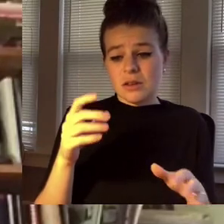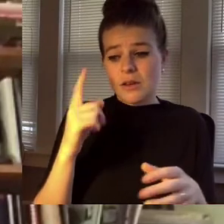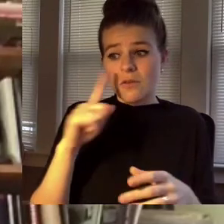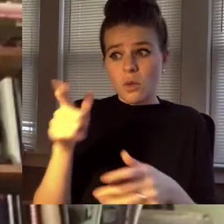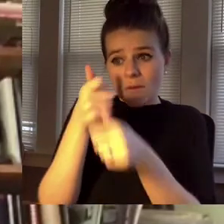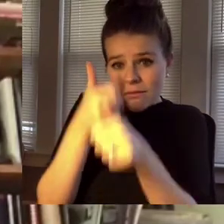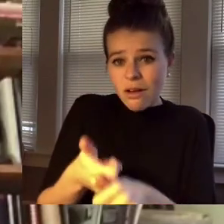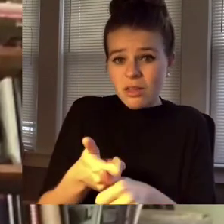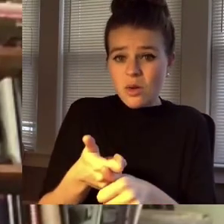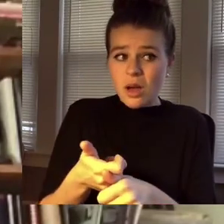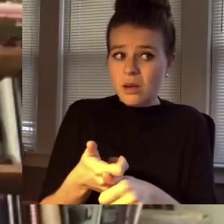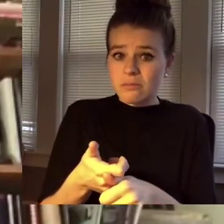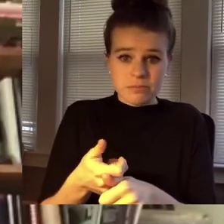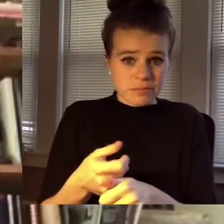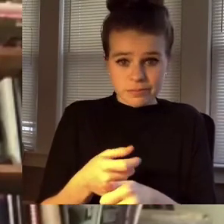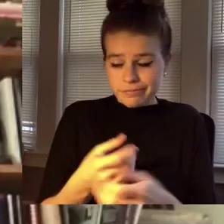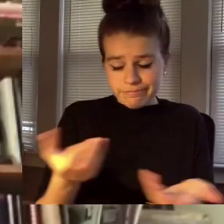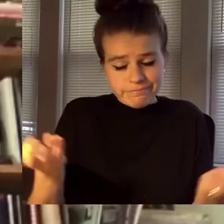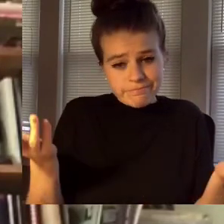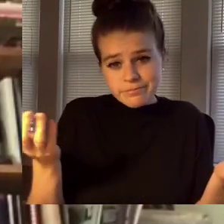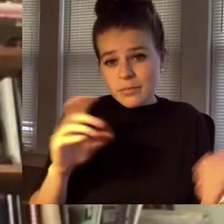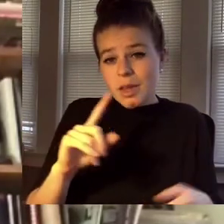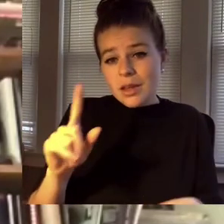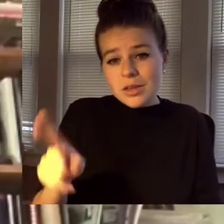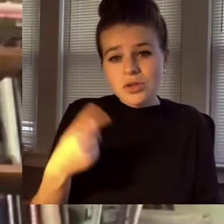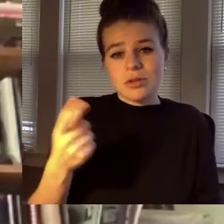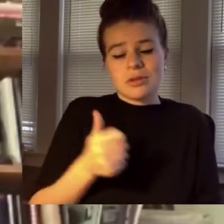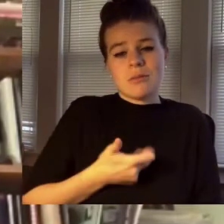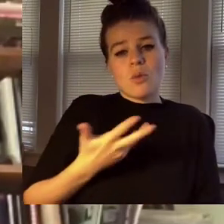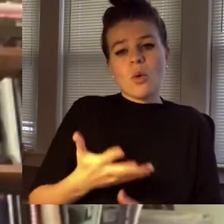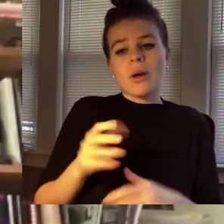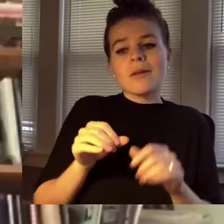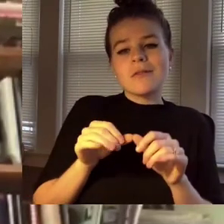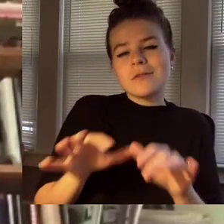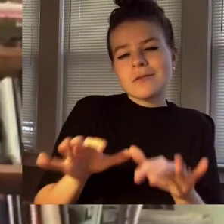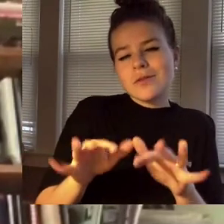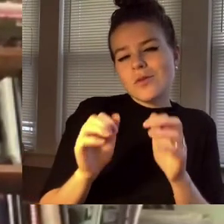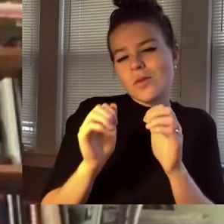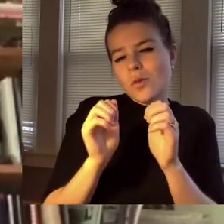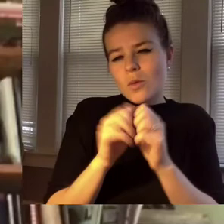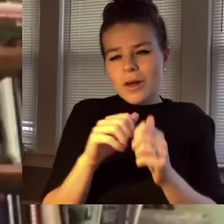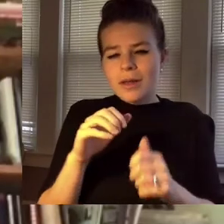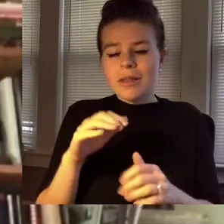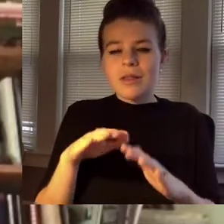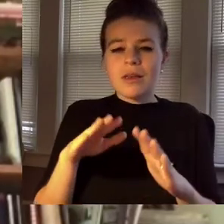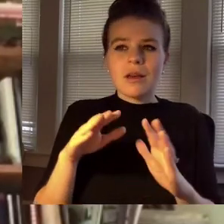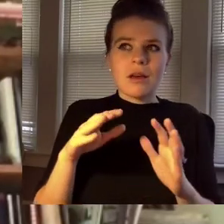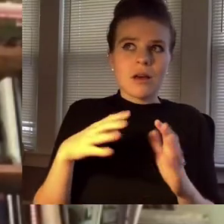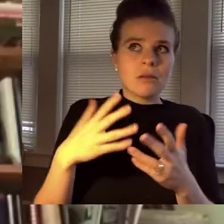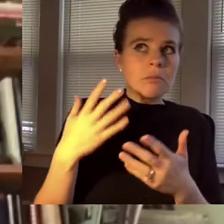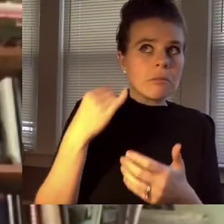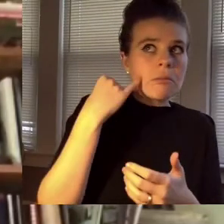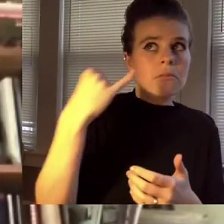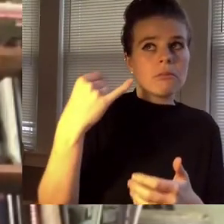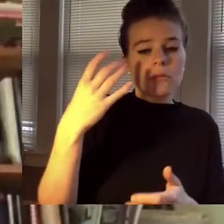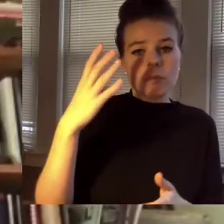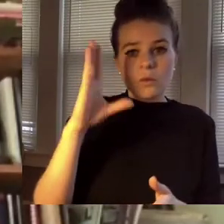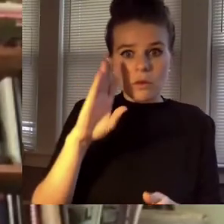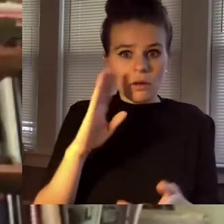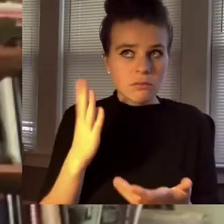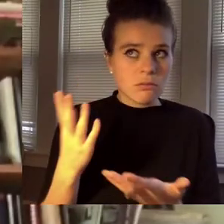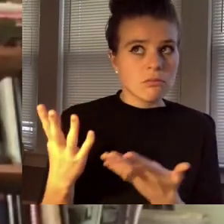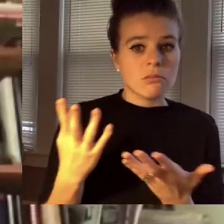obedience. Just the poet's flirtations with the cadence of a god.